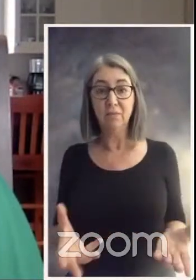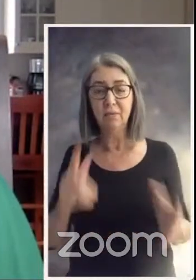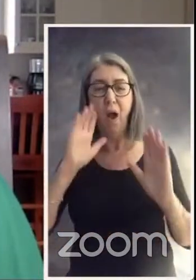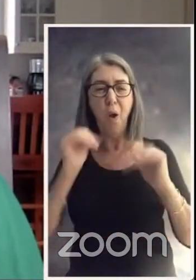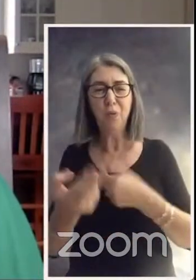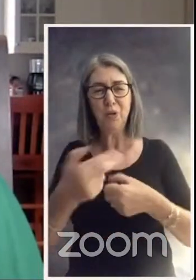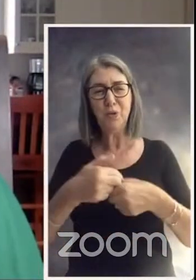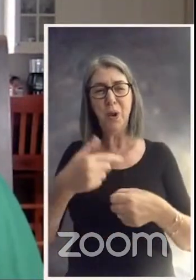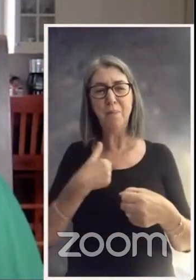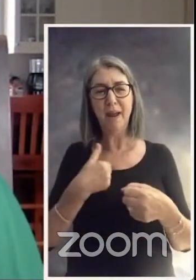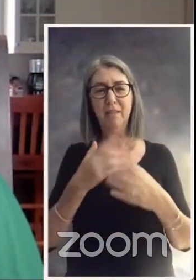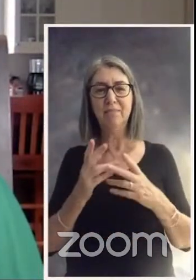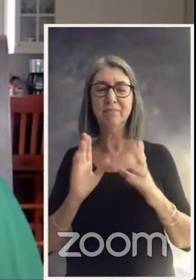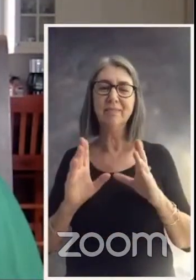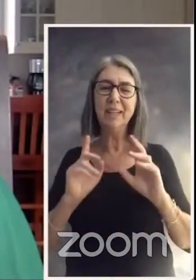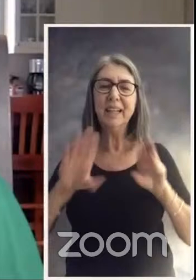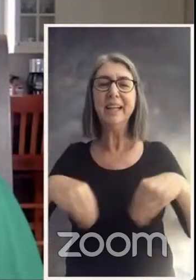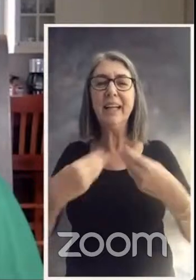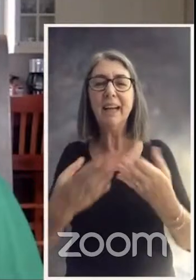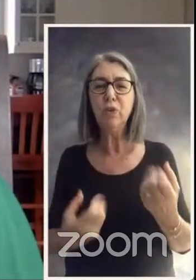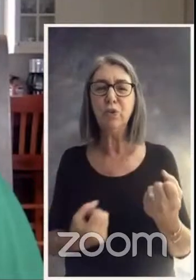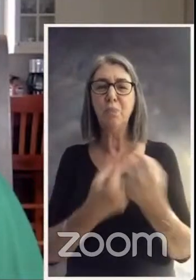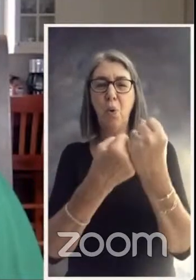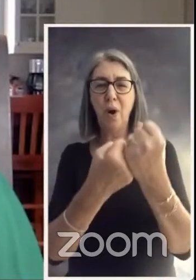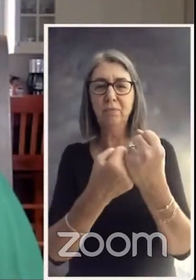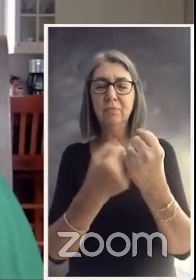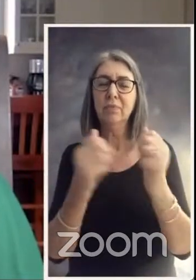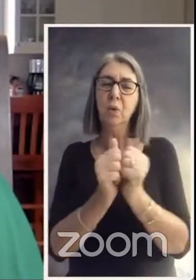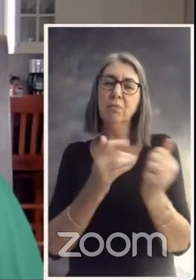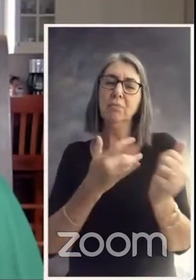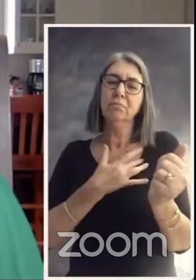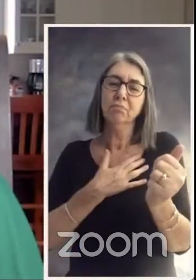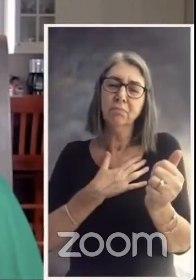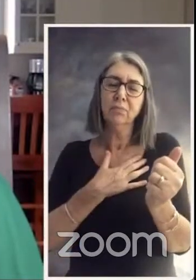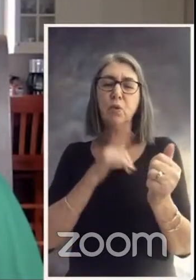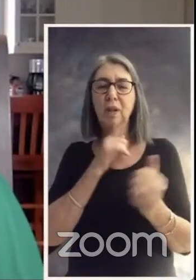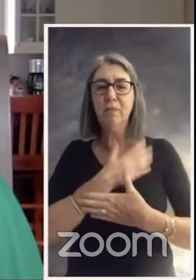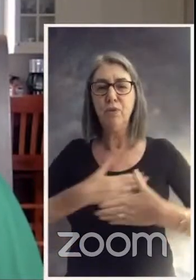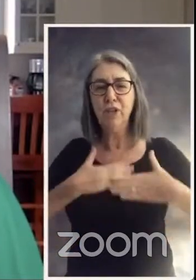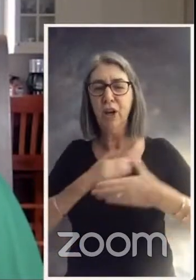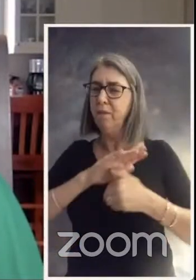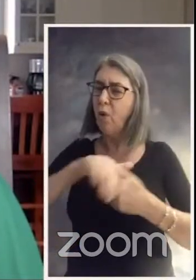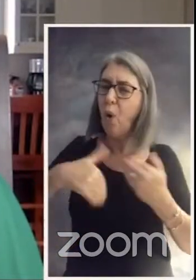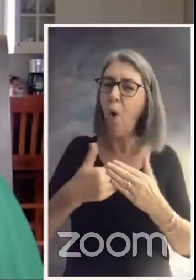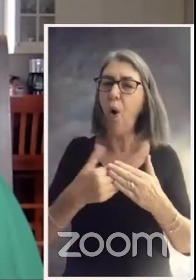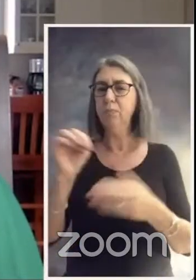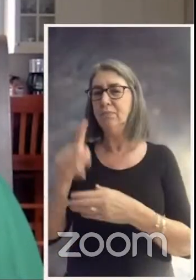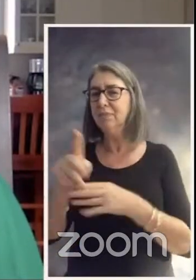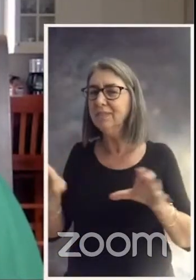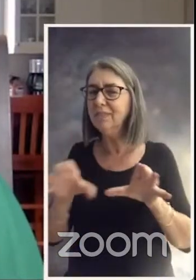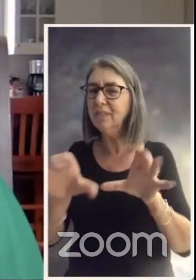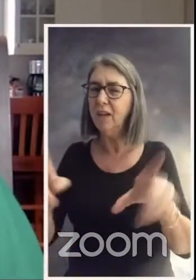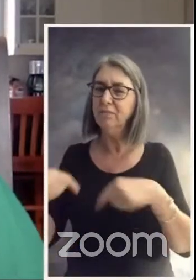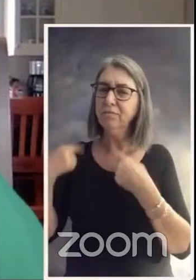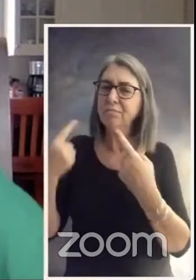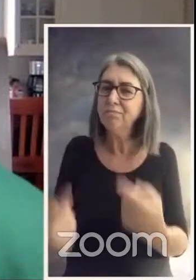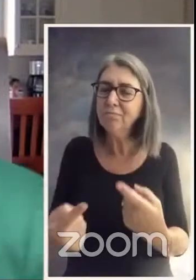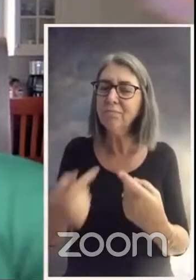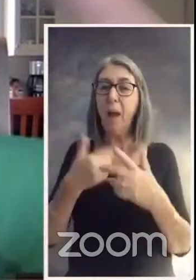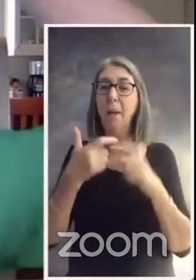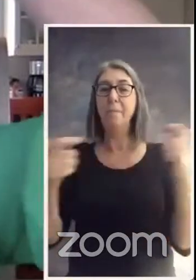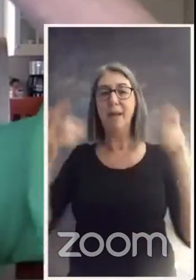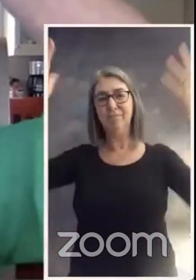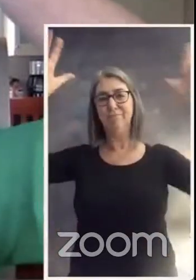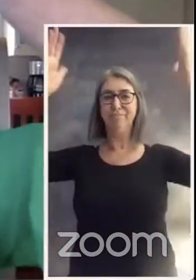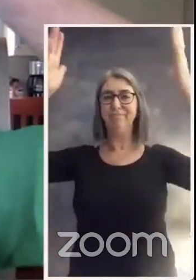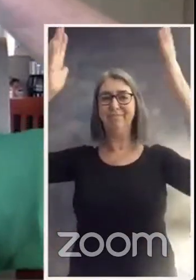I hope you'll join me in lending your support. With heartfelt appreciation for all that my sister's place does, a